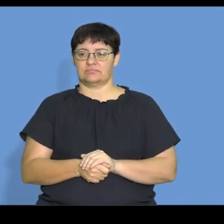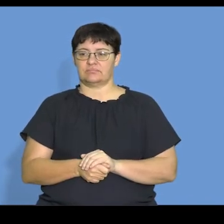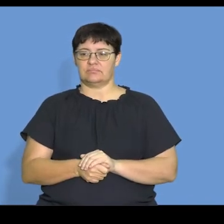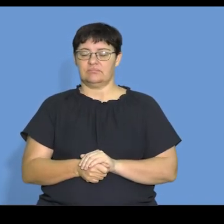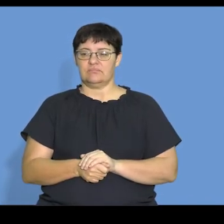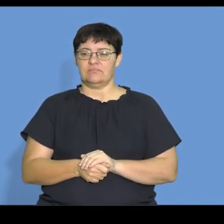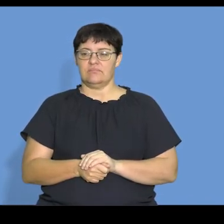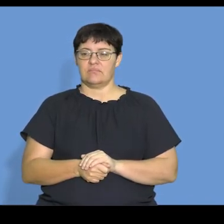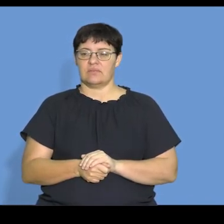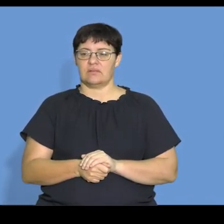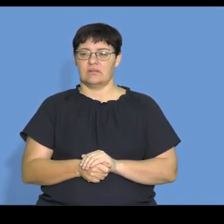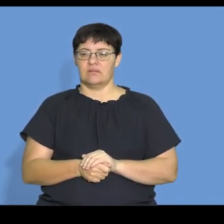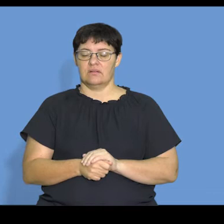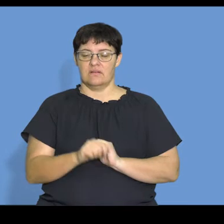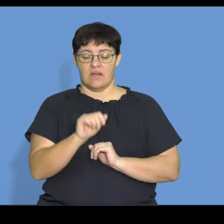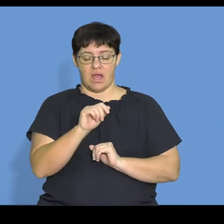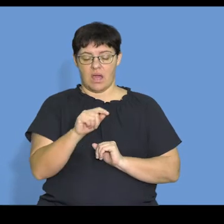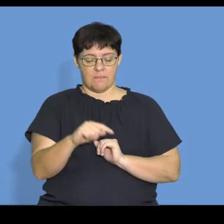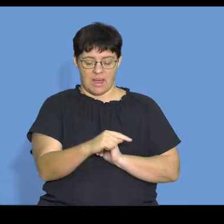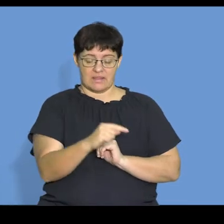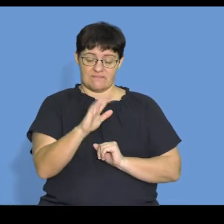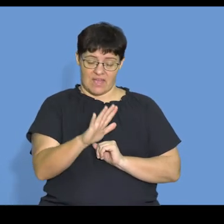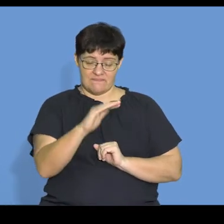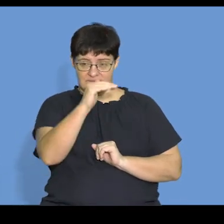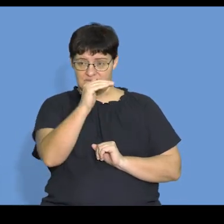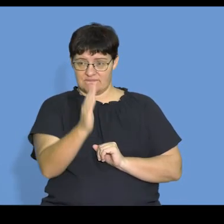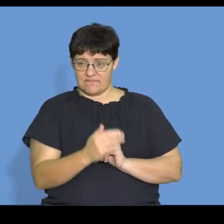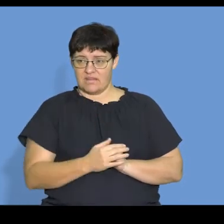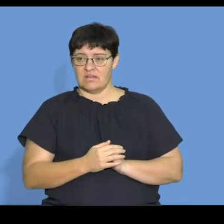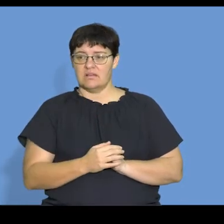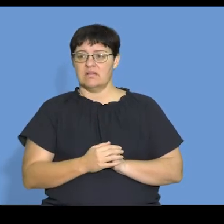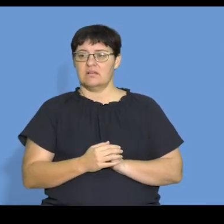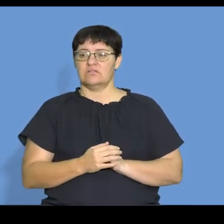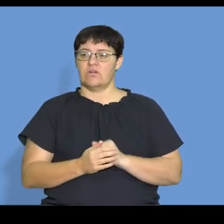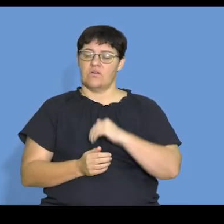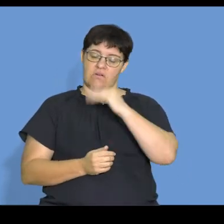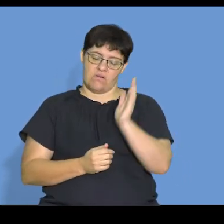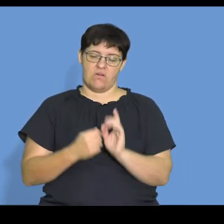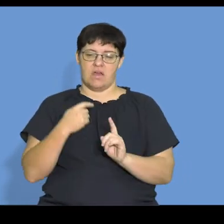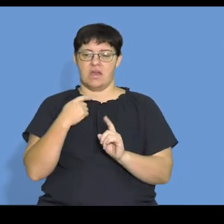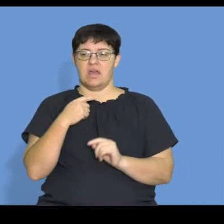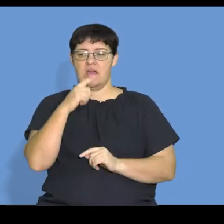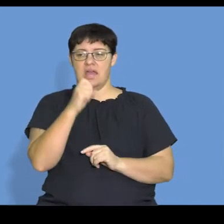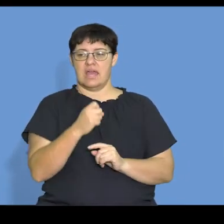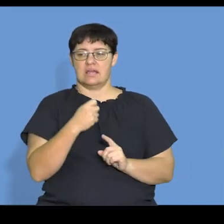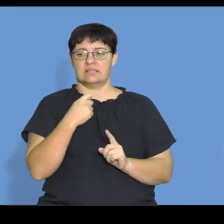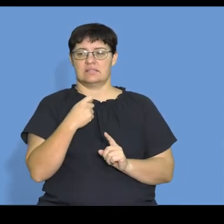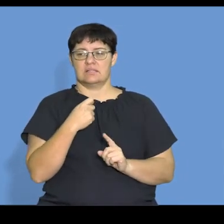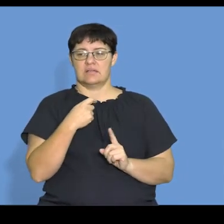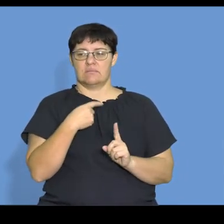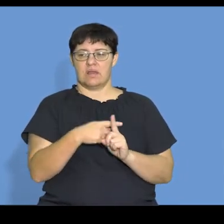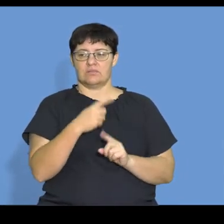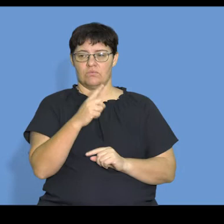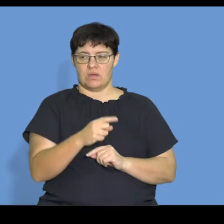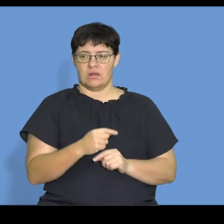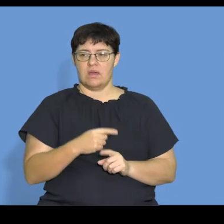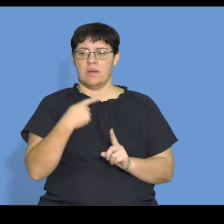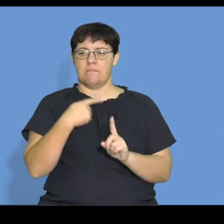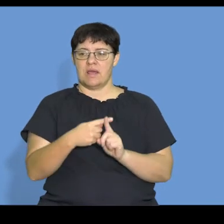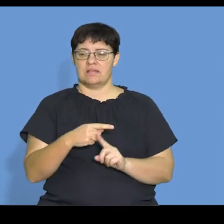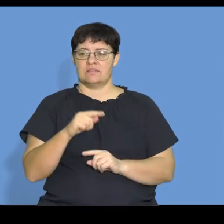there. And then I open another one. It will be x plus 1 and then plus the 5